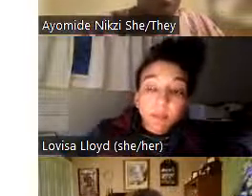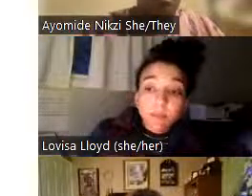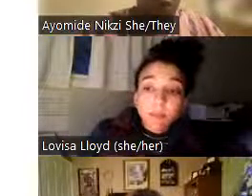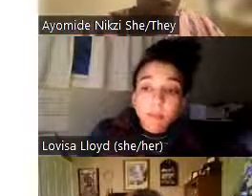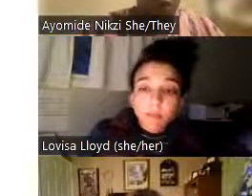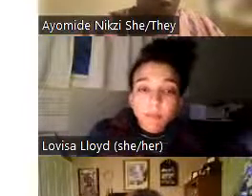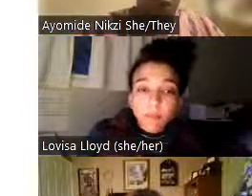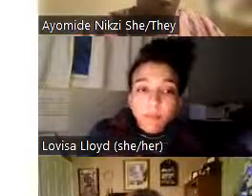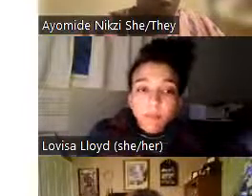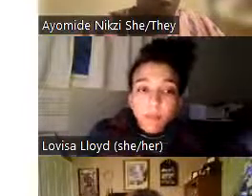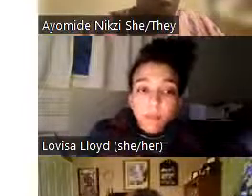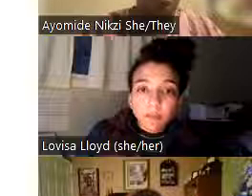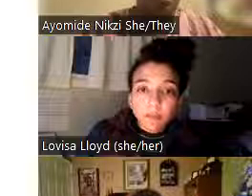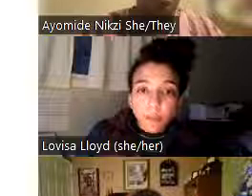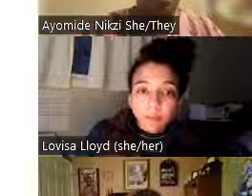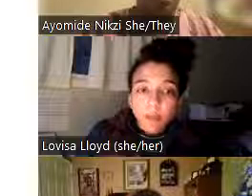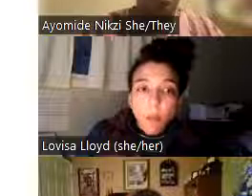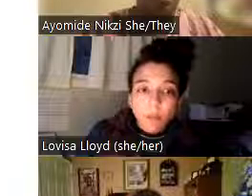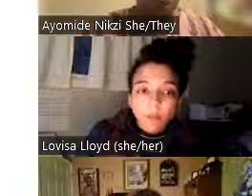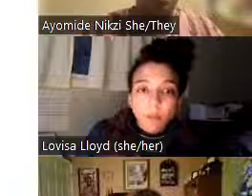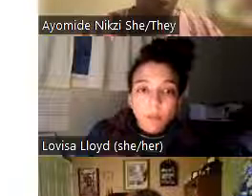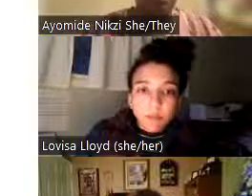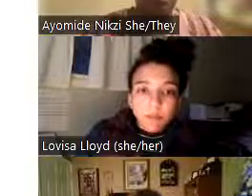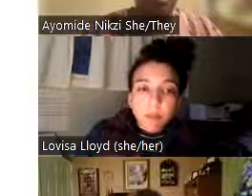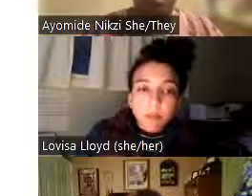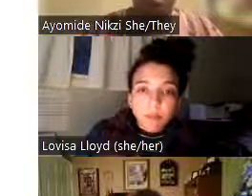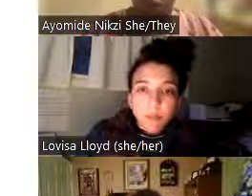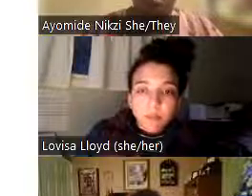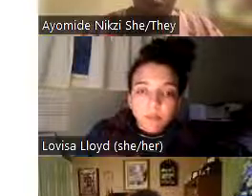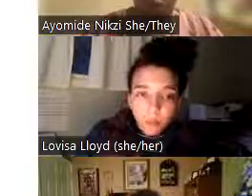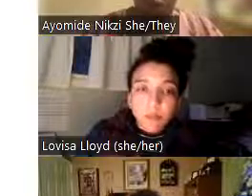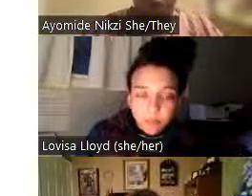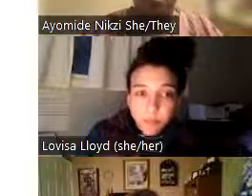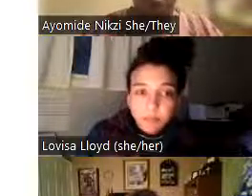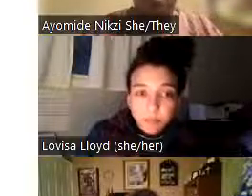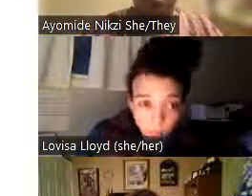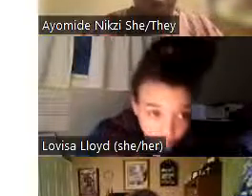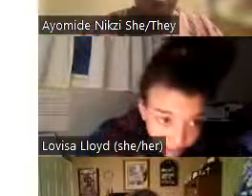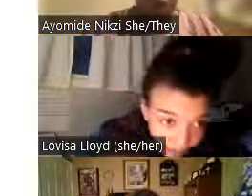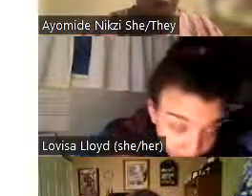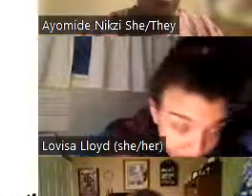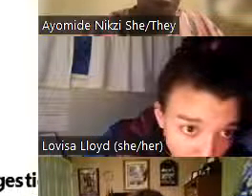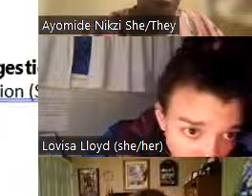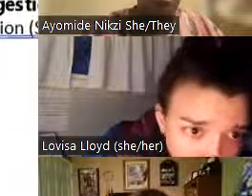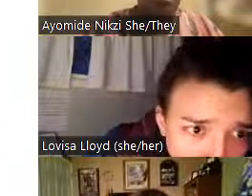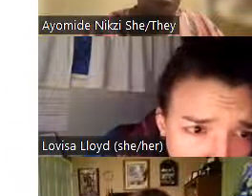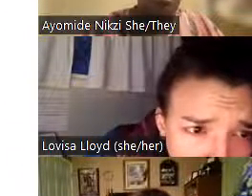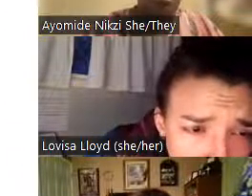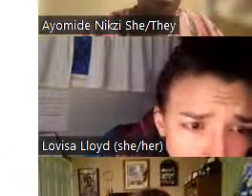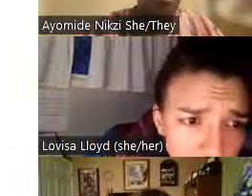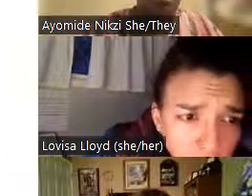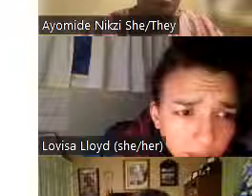support and external support will abide by these agreements as we perform the duties and mandates of the commission.